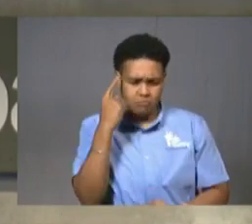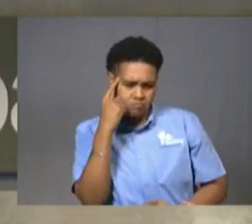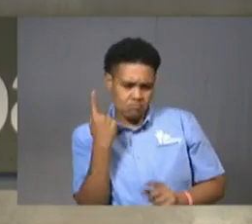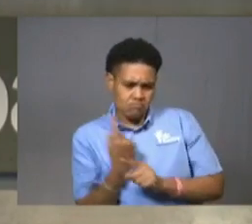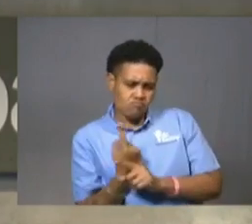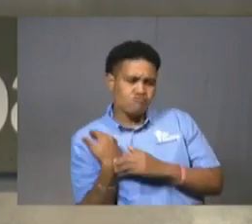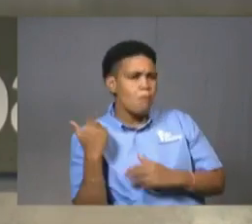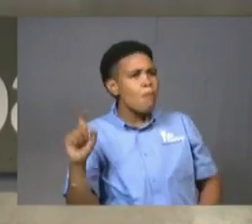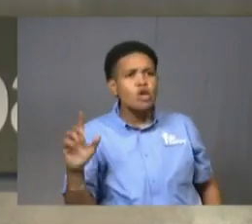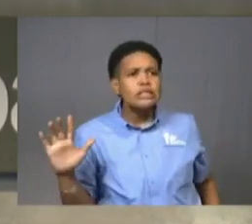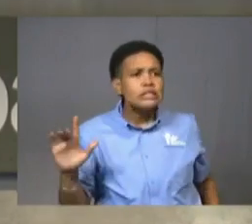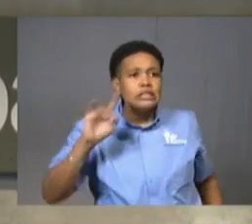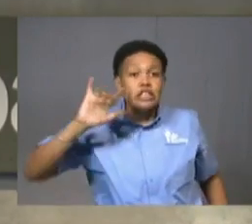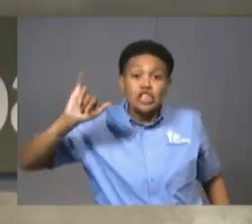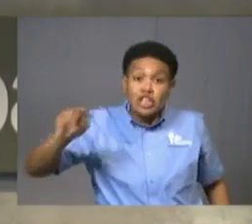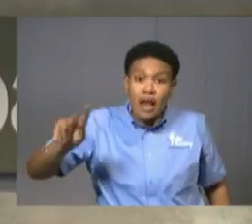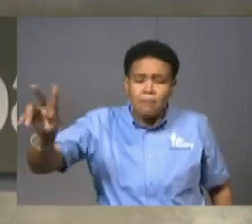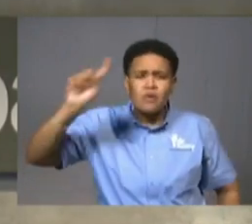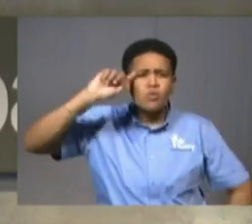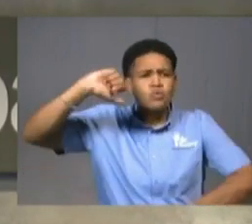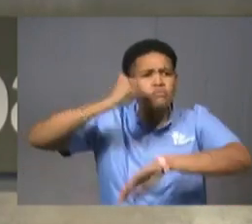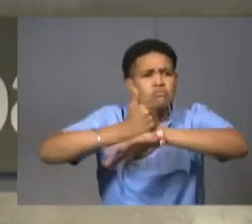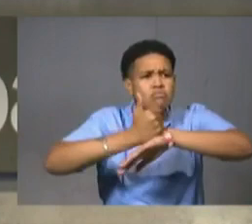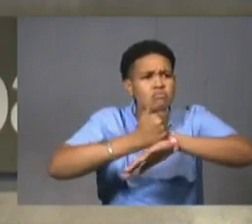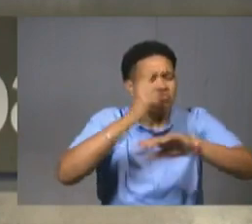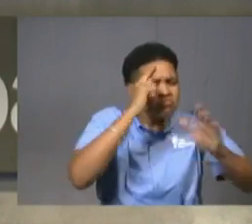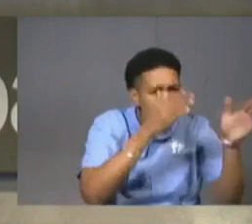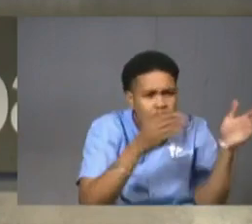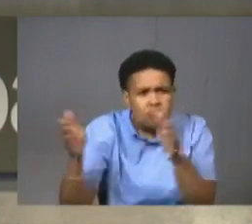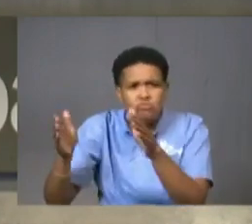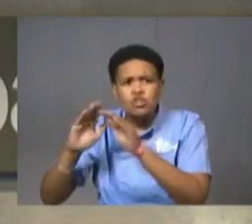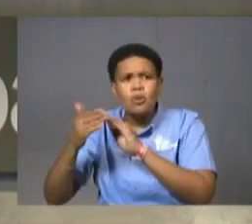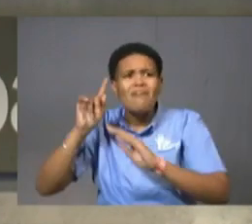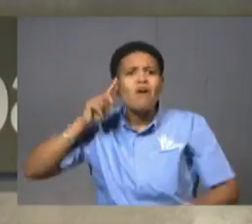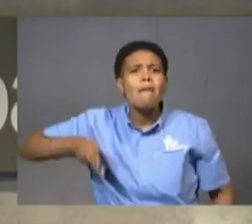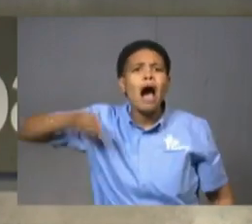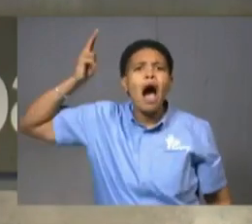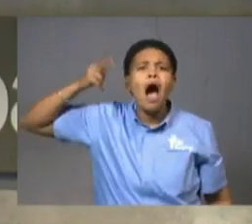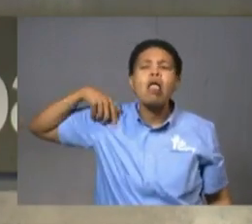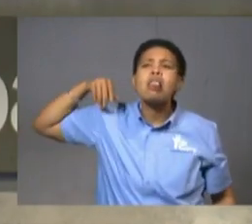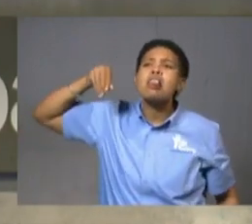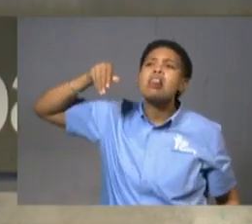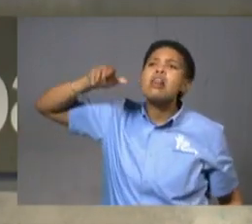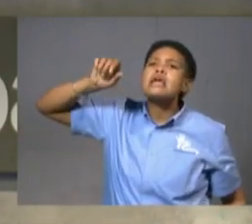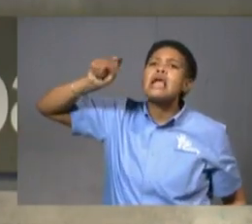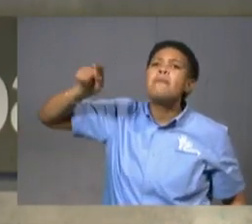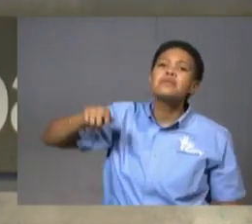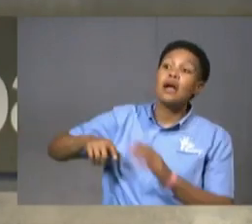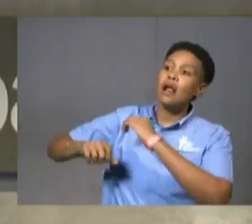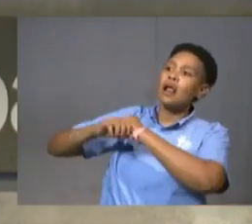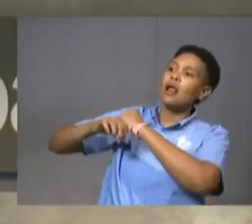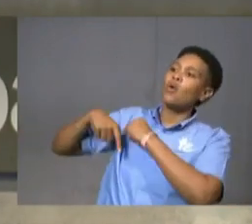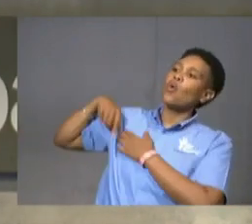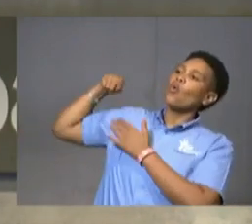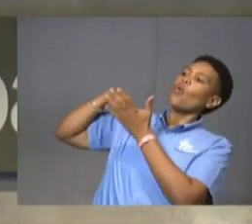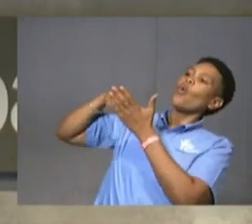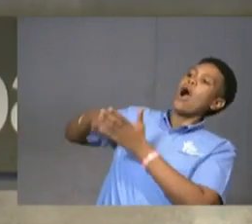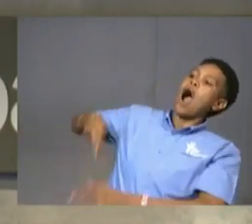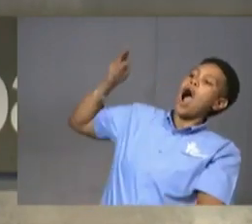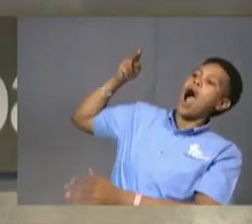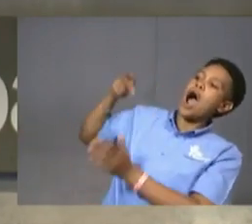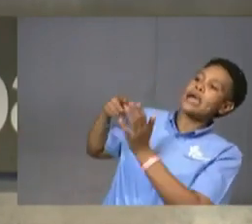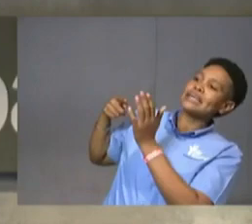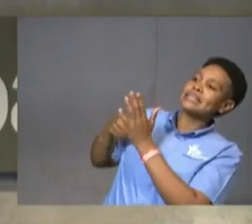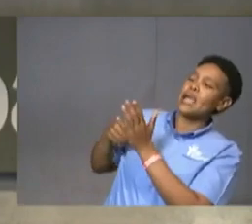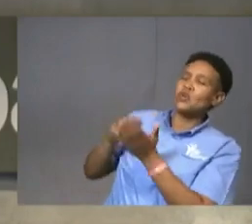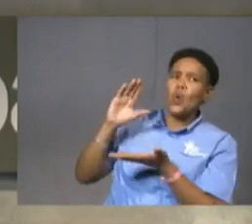was the Jamaica Labour Party that pivoted Jamaica away from high-cost capital market debt and towards low-cost